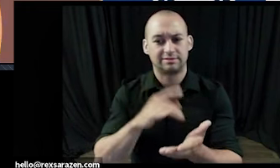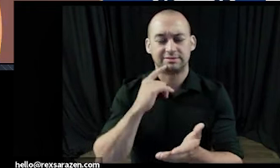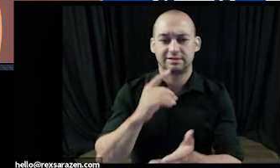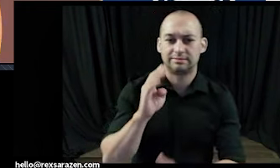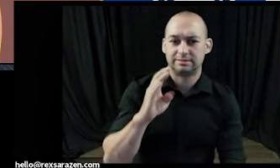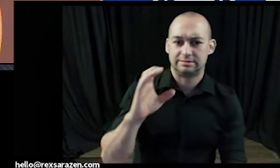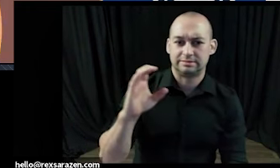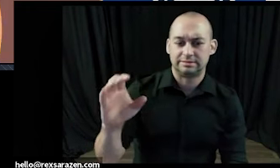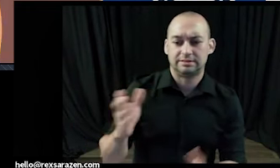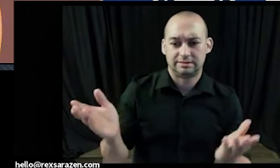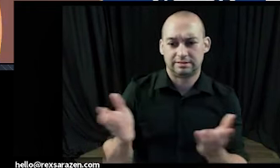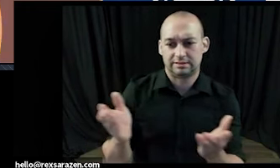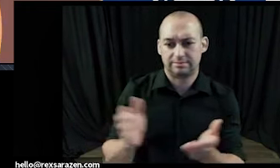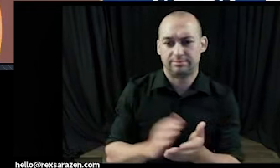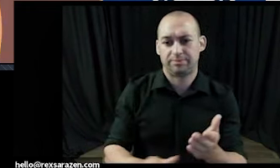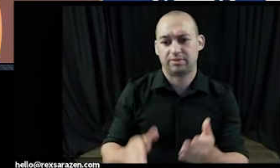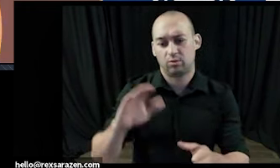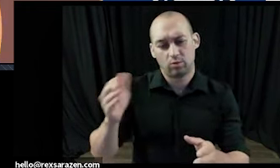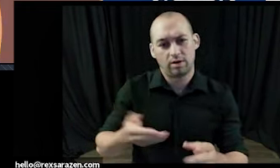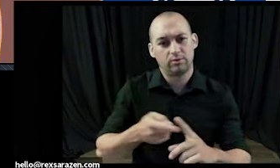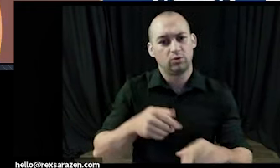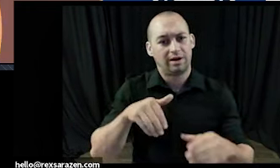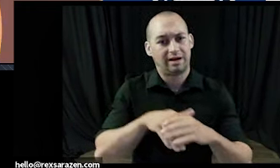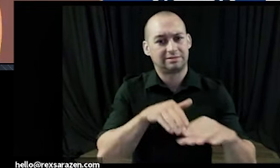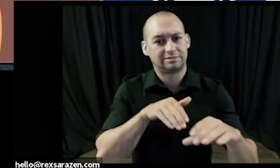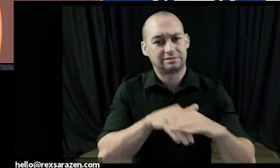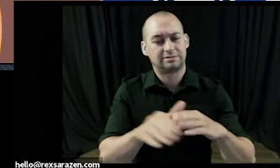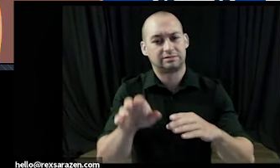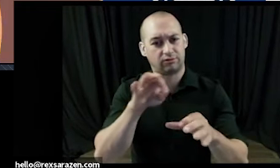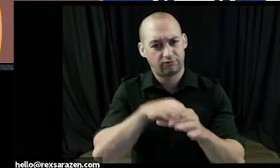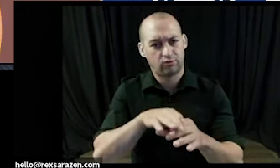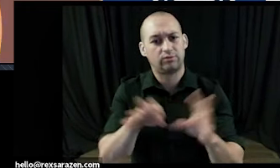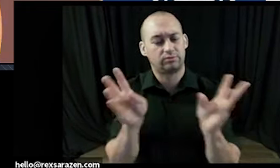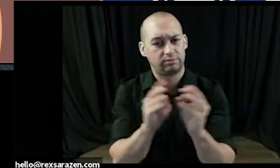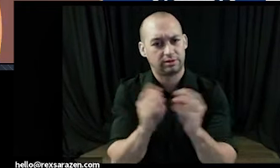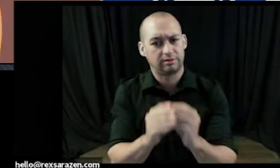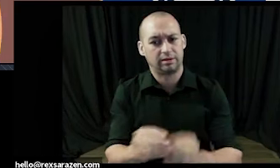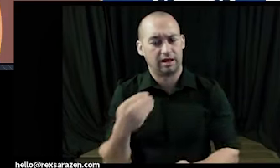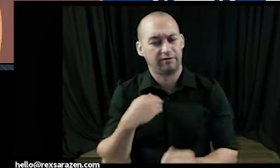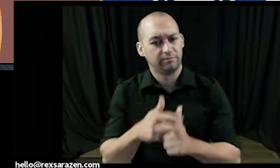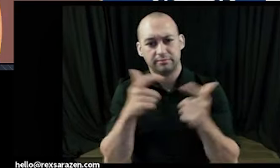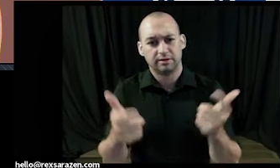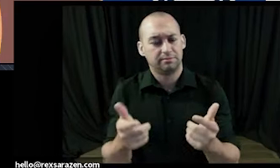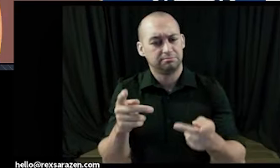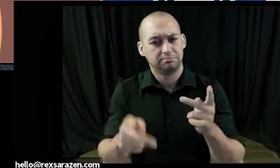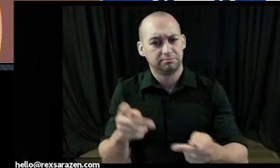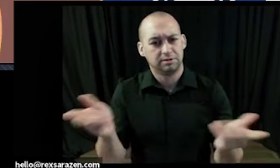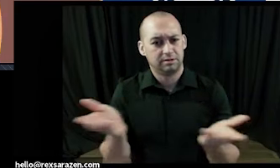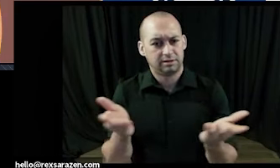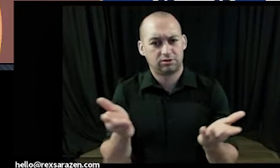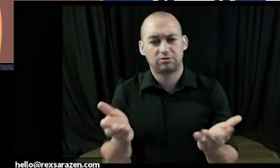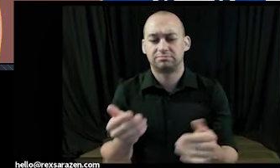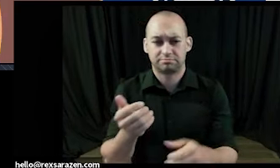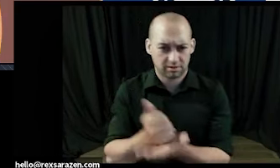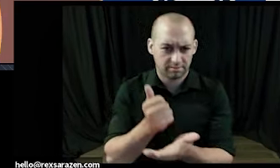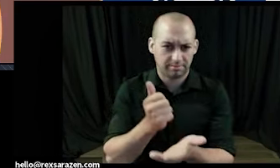short here. So welcome to the Access the Vote event. And then I have lots of folks here that made it happen, including the Staff